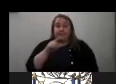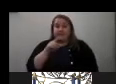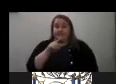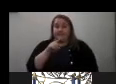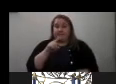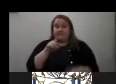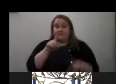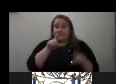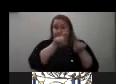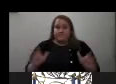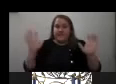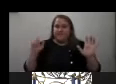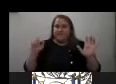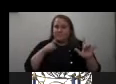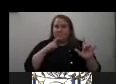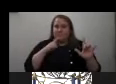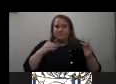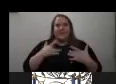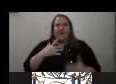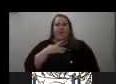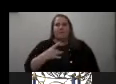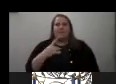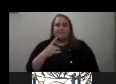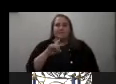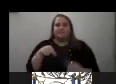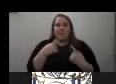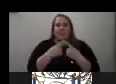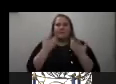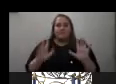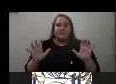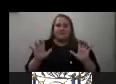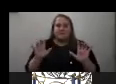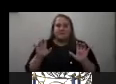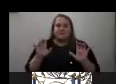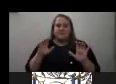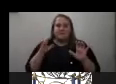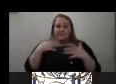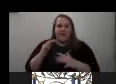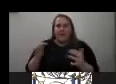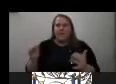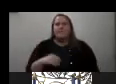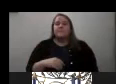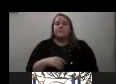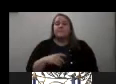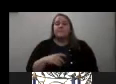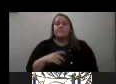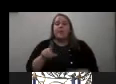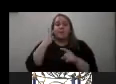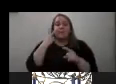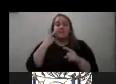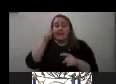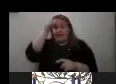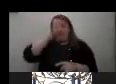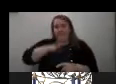That's very exciting for us because we like it when we finish a ballet. And you can even see the men's tights to